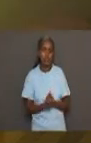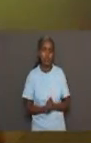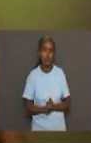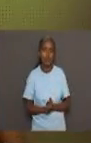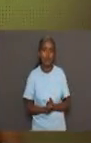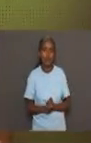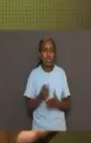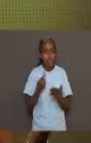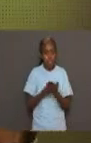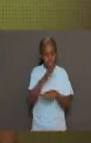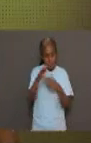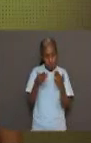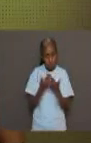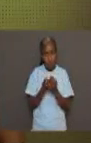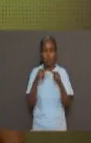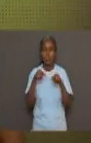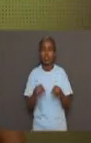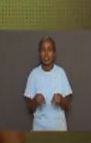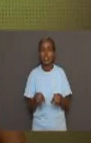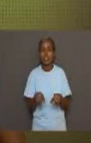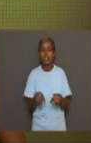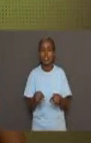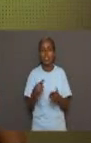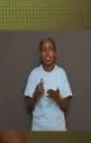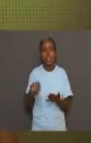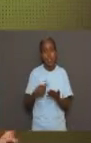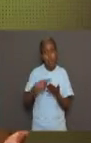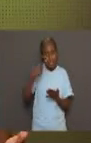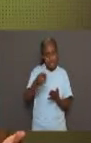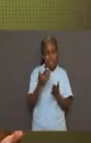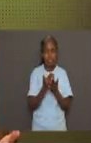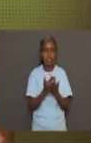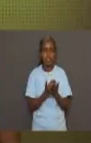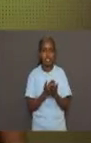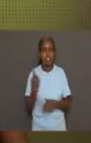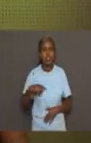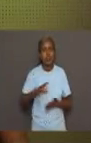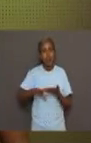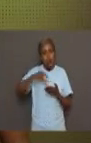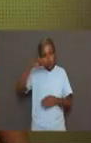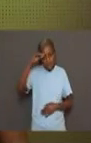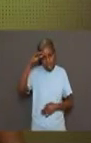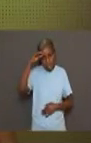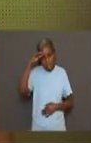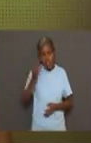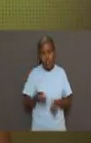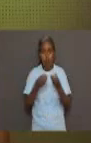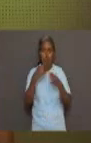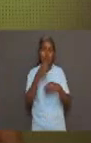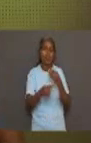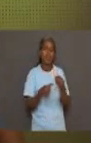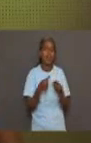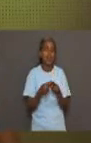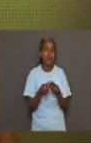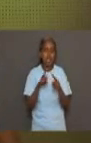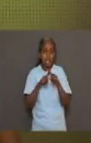isolation. That is all for today. In our next lesson, we will learn